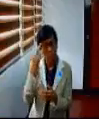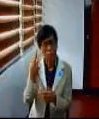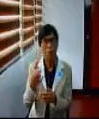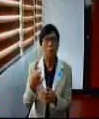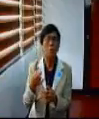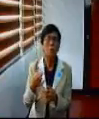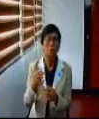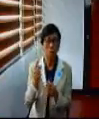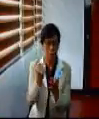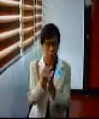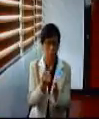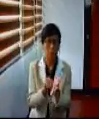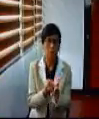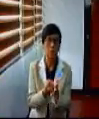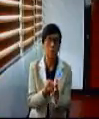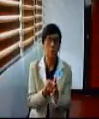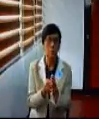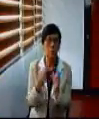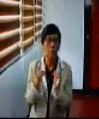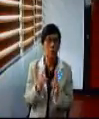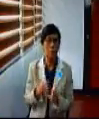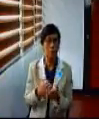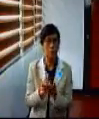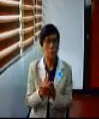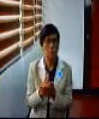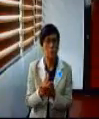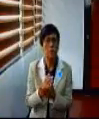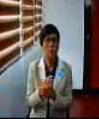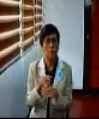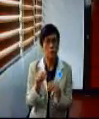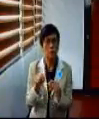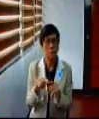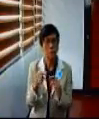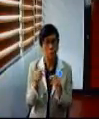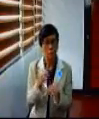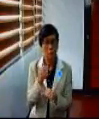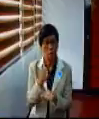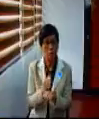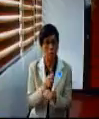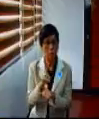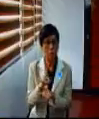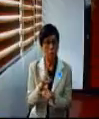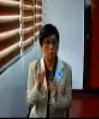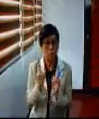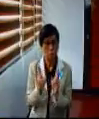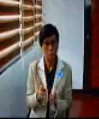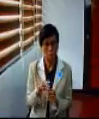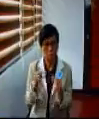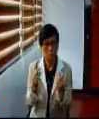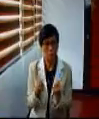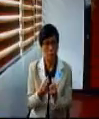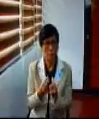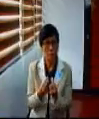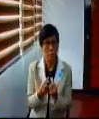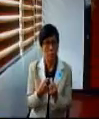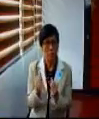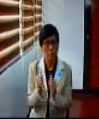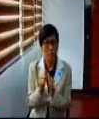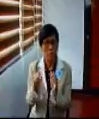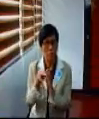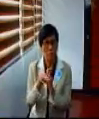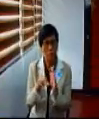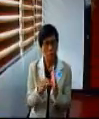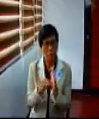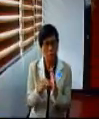the standards the Human Rights Council also set up, the UN Working Group on Business and Human Rights, with a mandate to